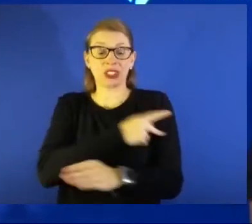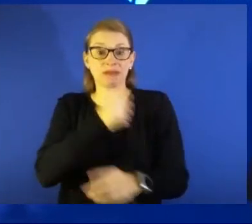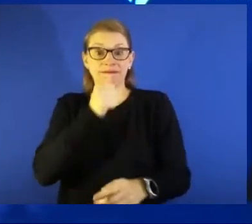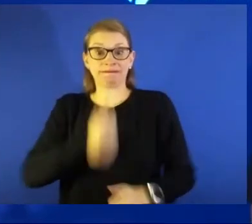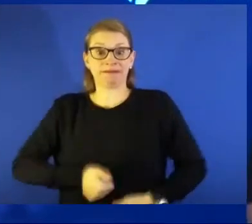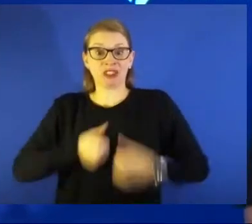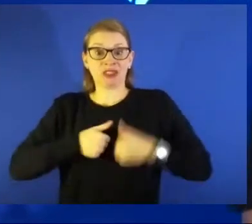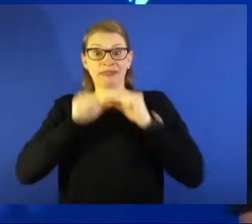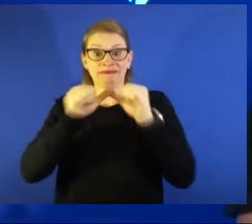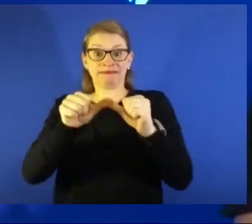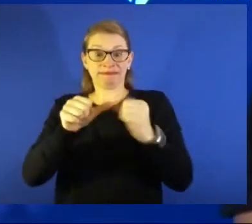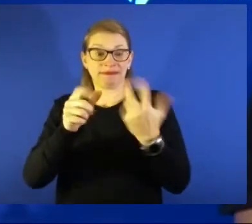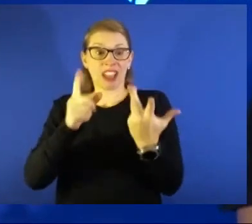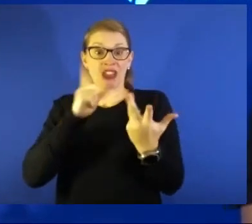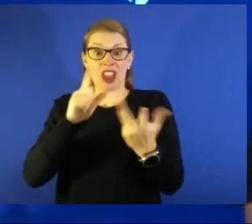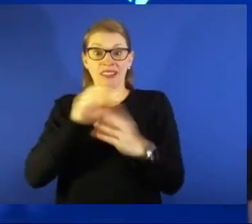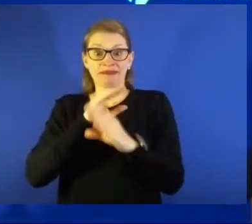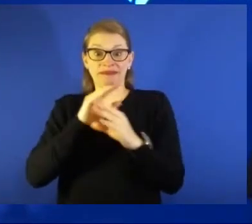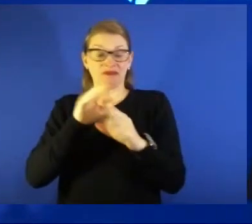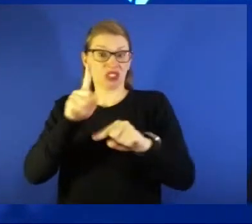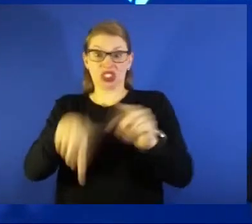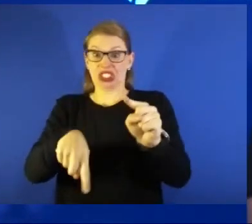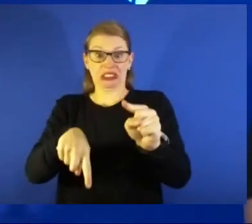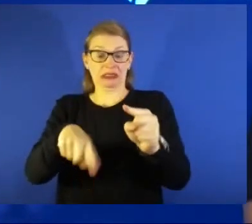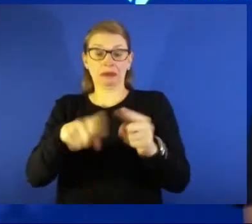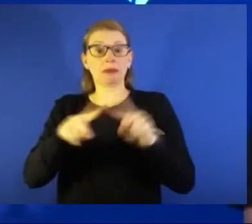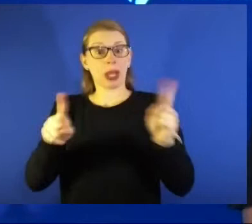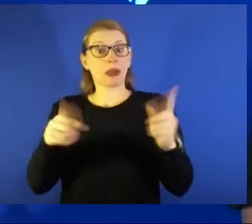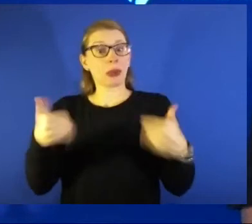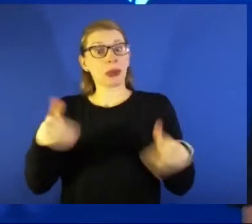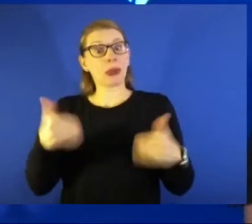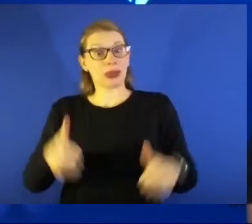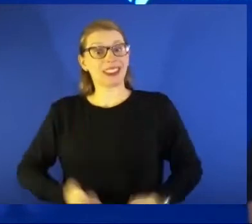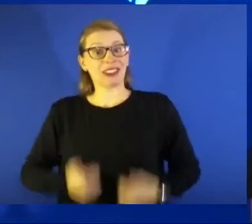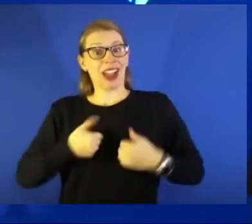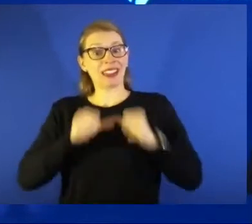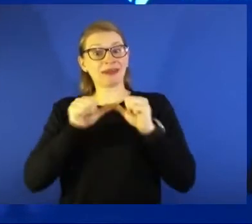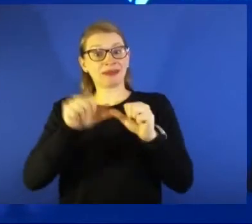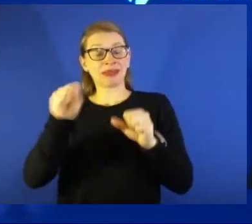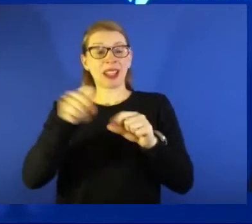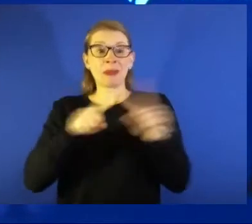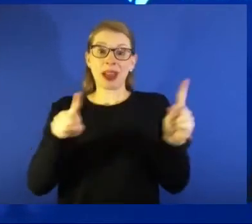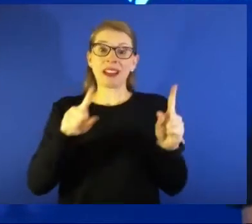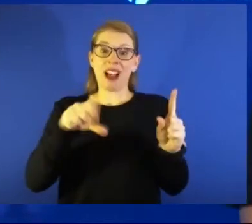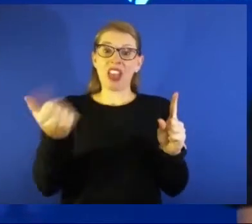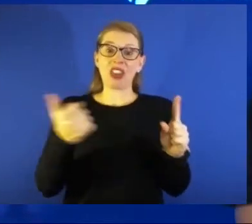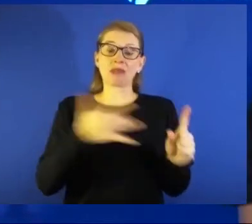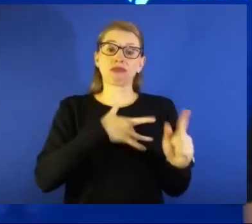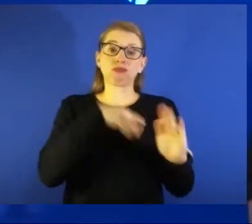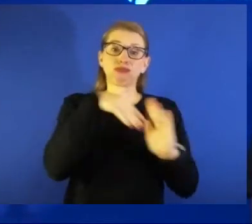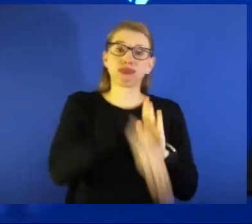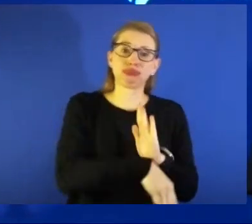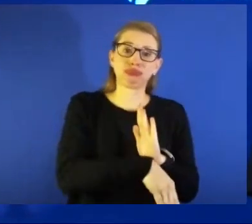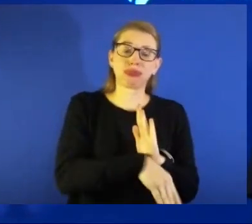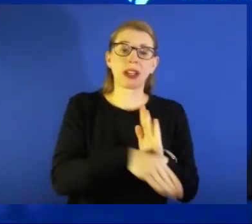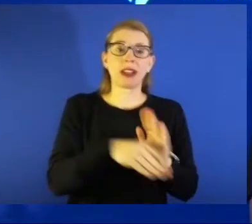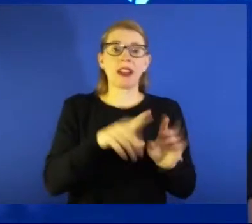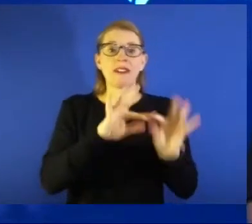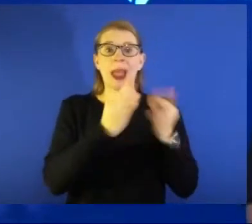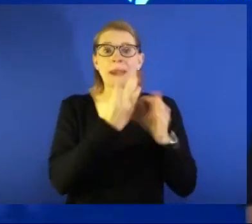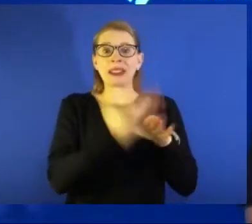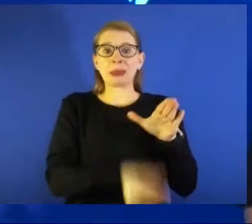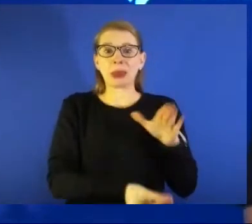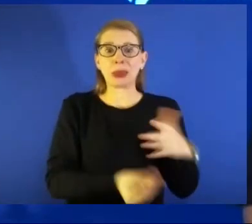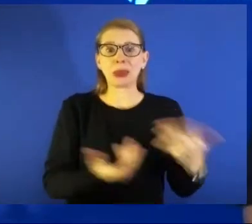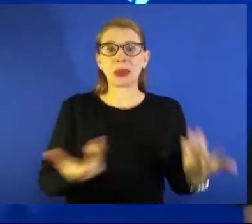there. And we've had a lot of lows where you see families disappear. You see